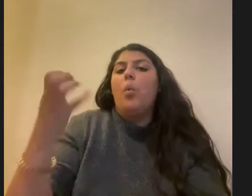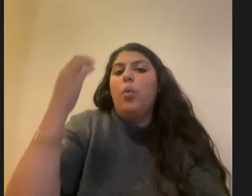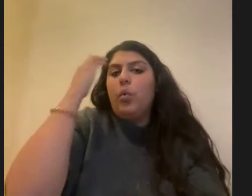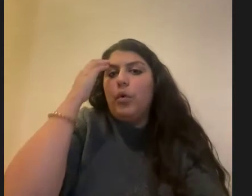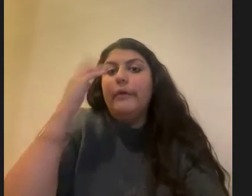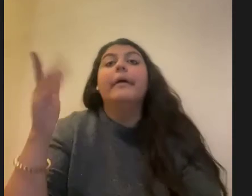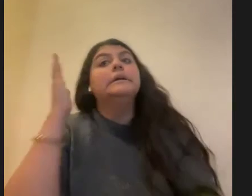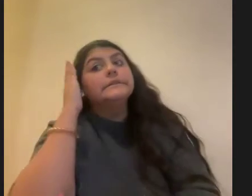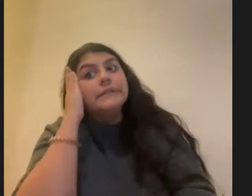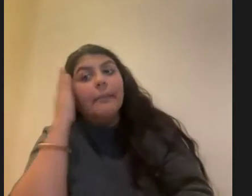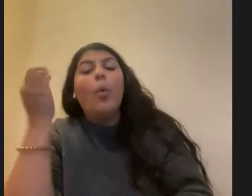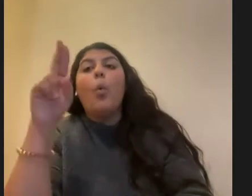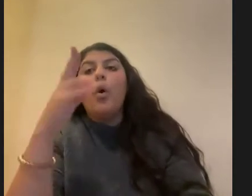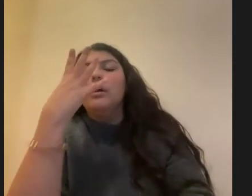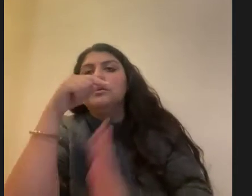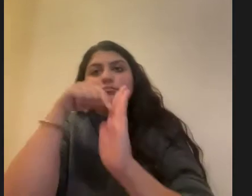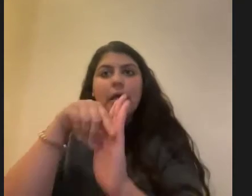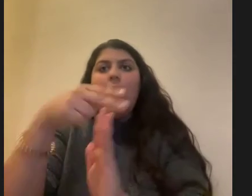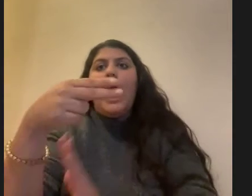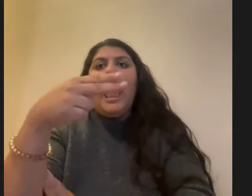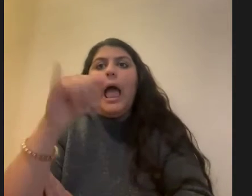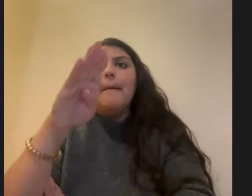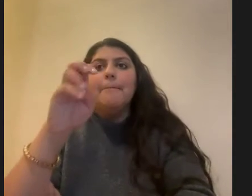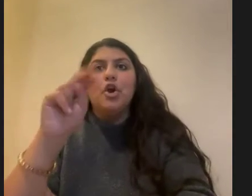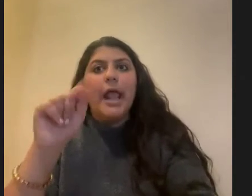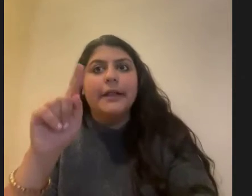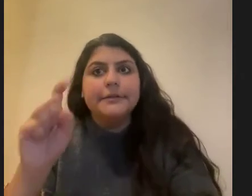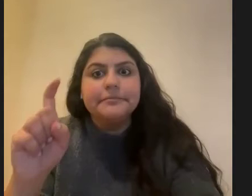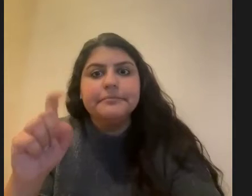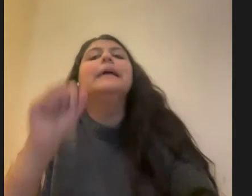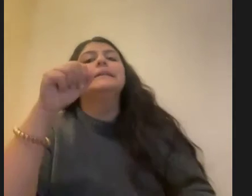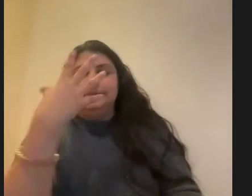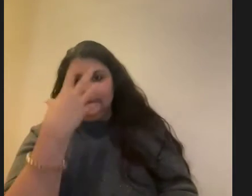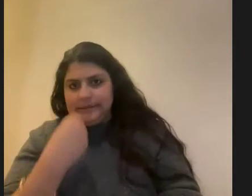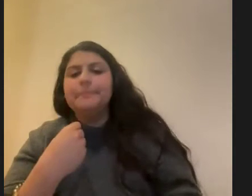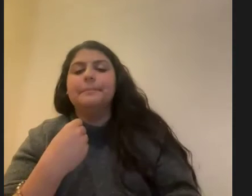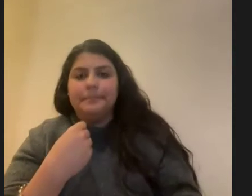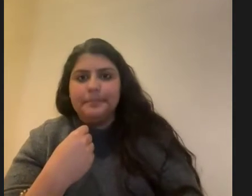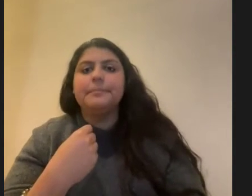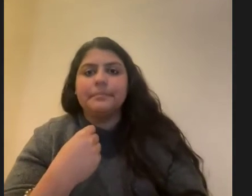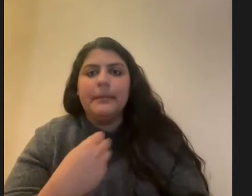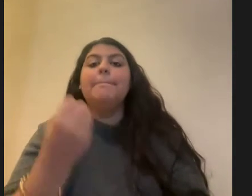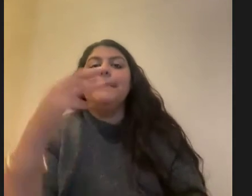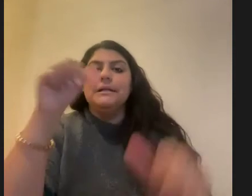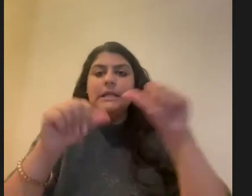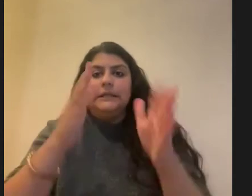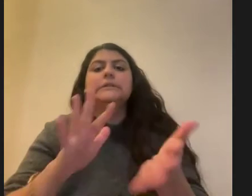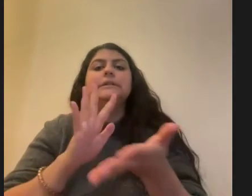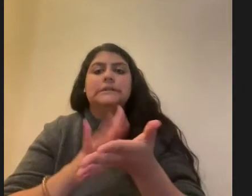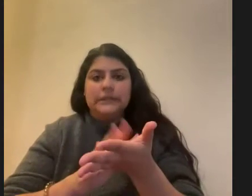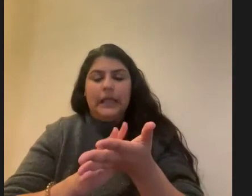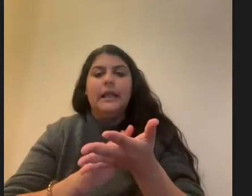or hibernate? They do sleep. They sleep just like us, and there's actually a lot of scientists right now who are studying